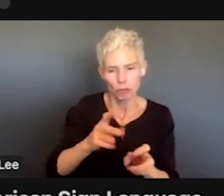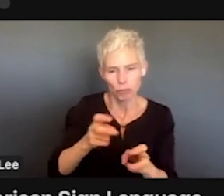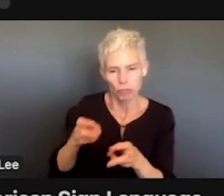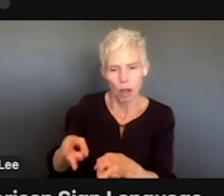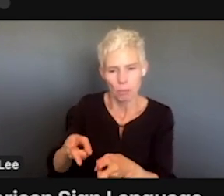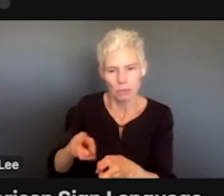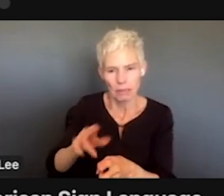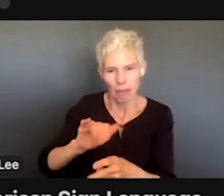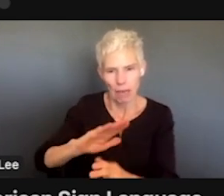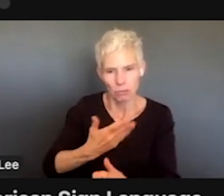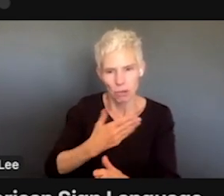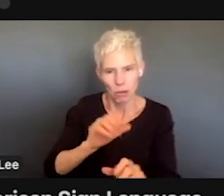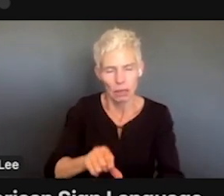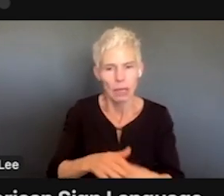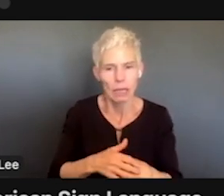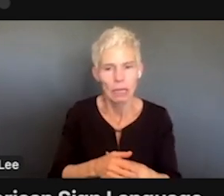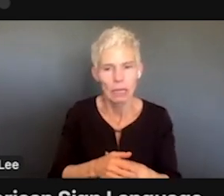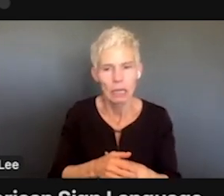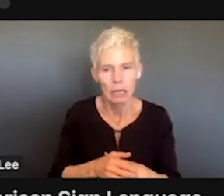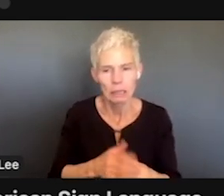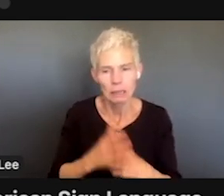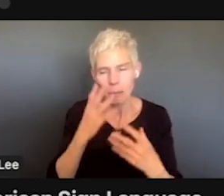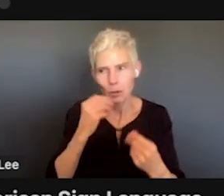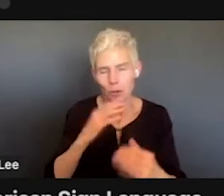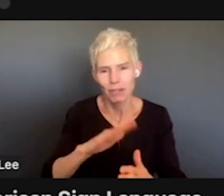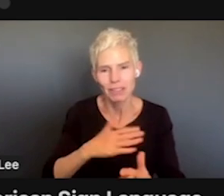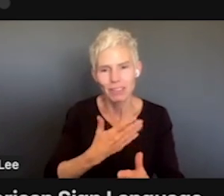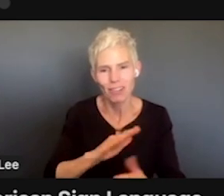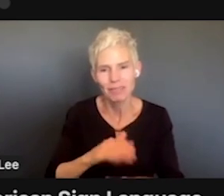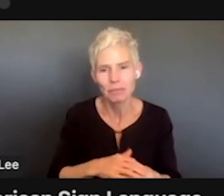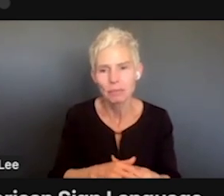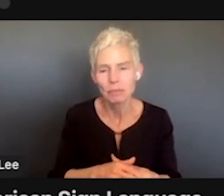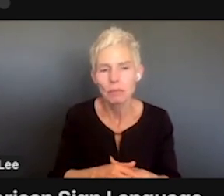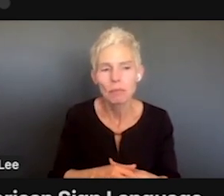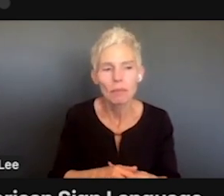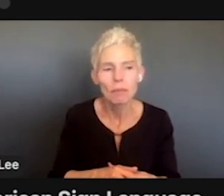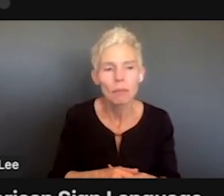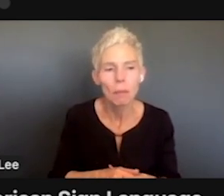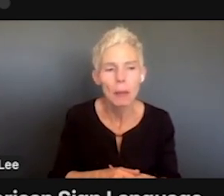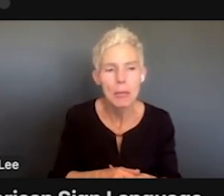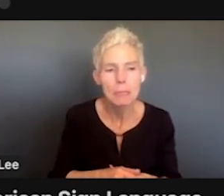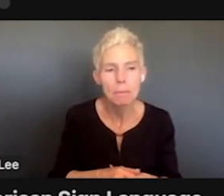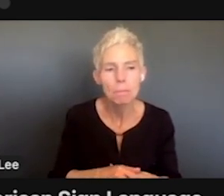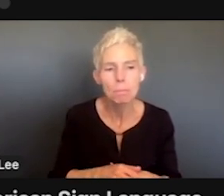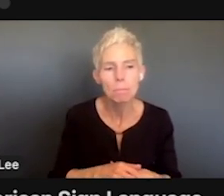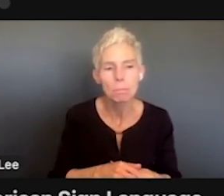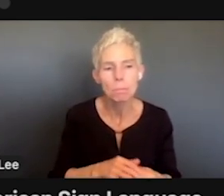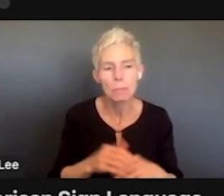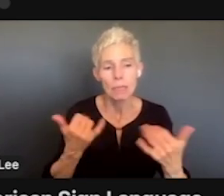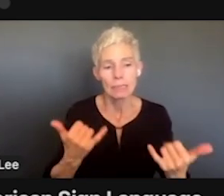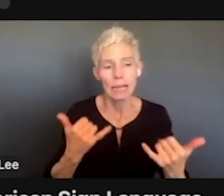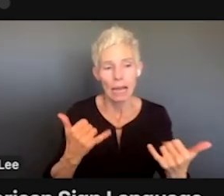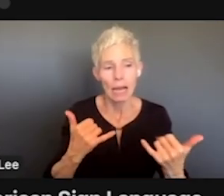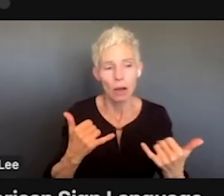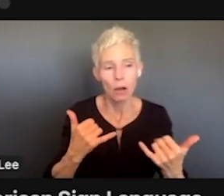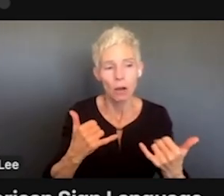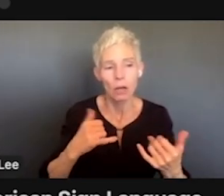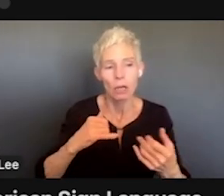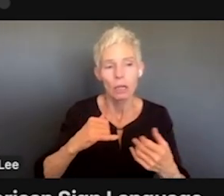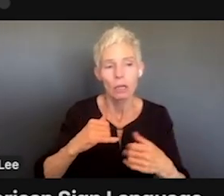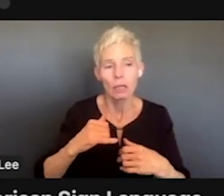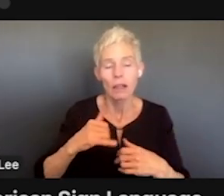song because it's a beautiful song. So going to episode